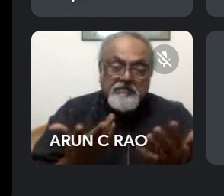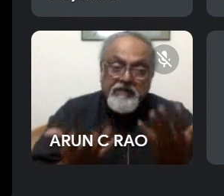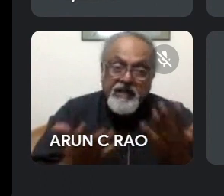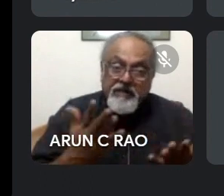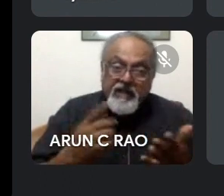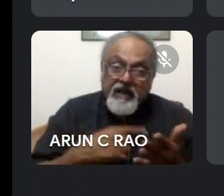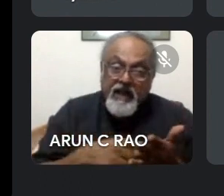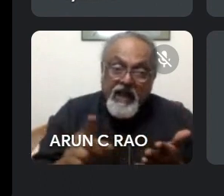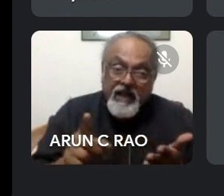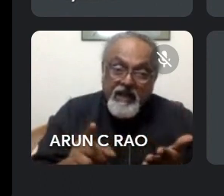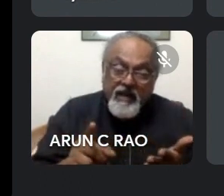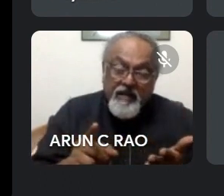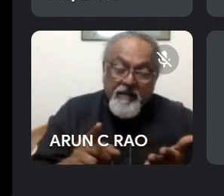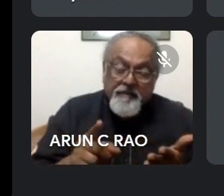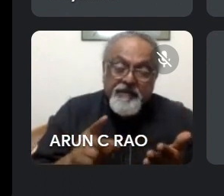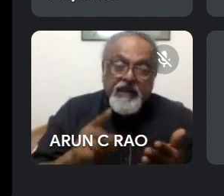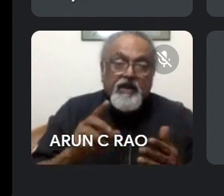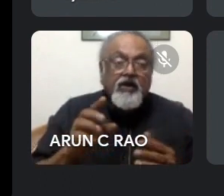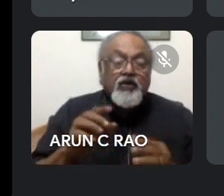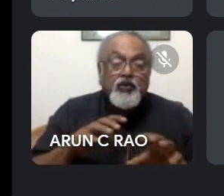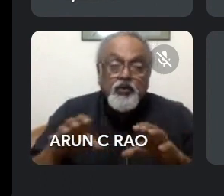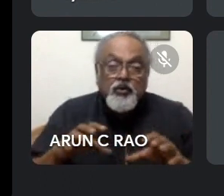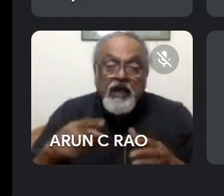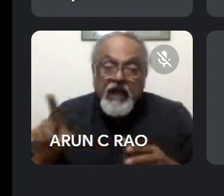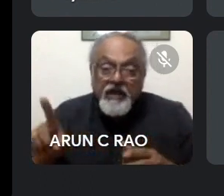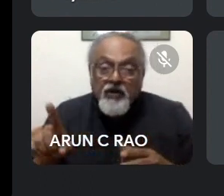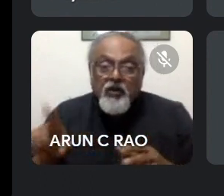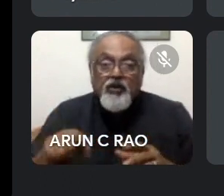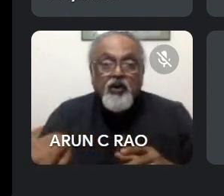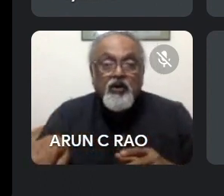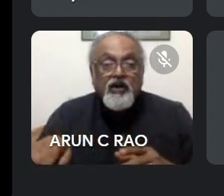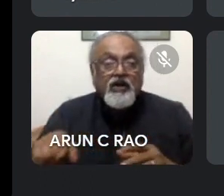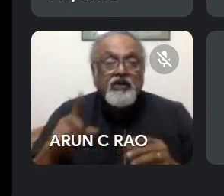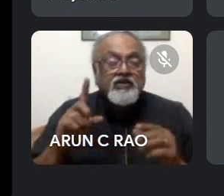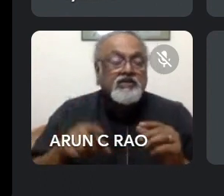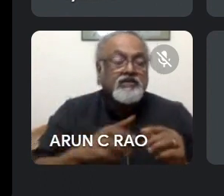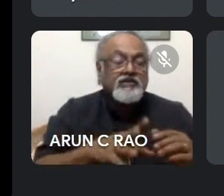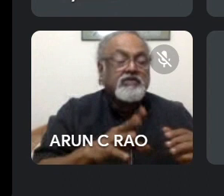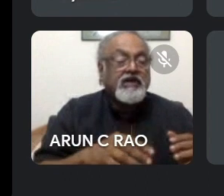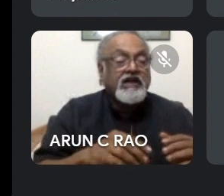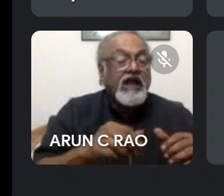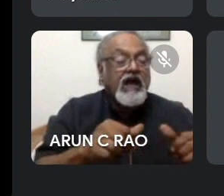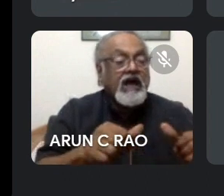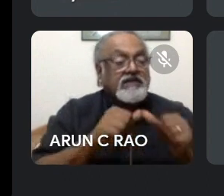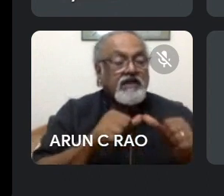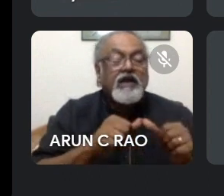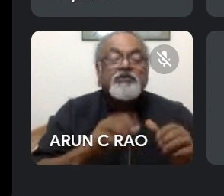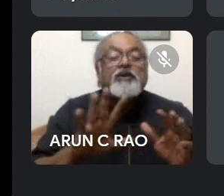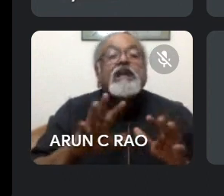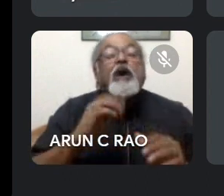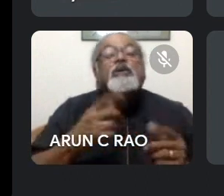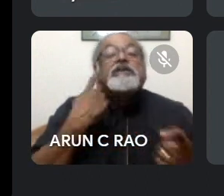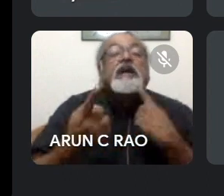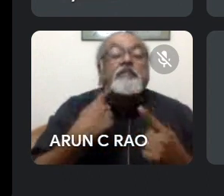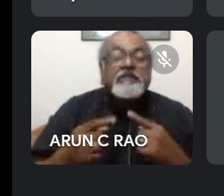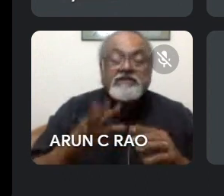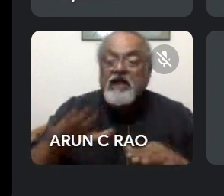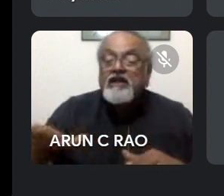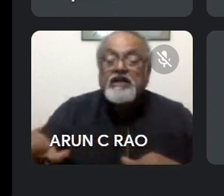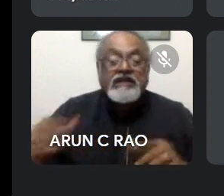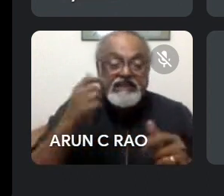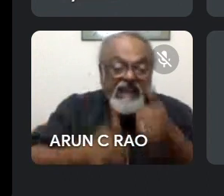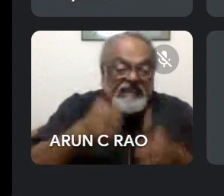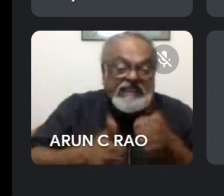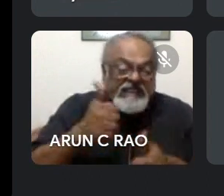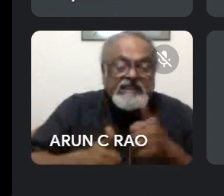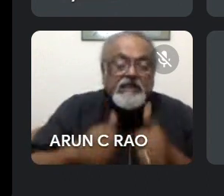child finished a particular text, because you have to answer those questions in a particular way. There's so many ways of testing